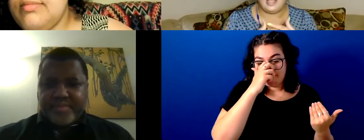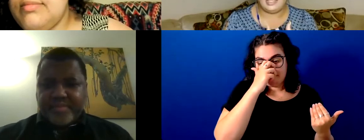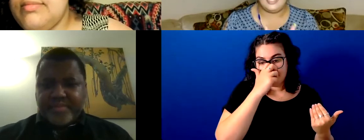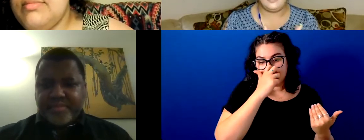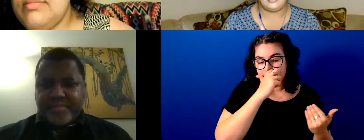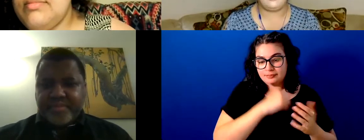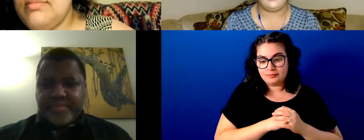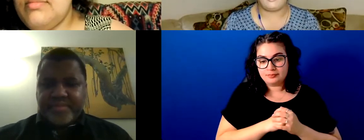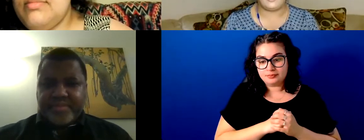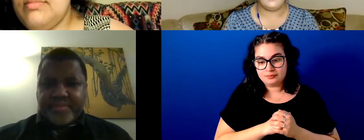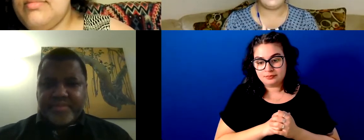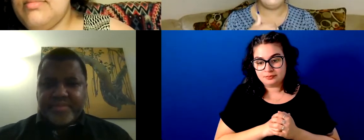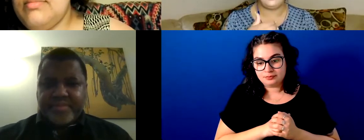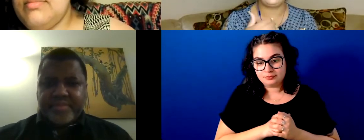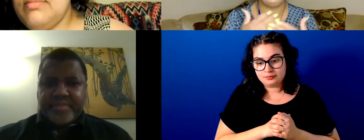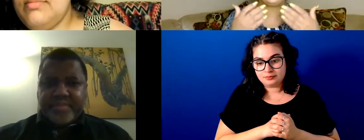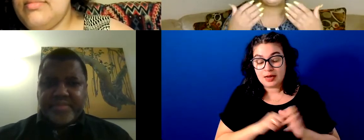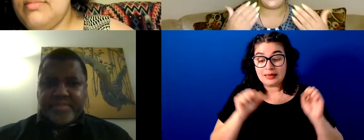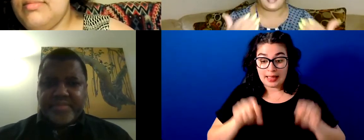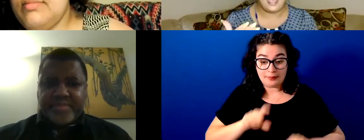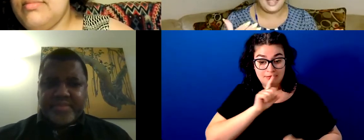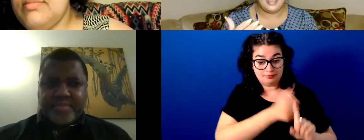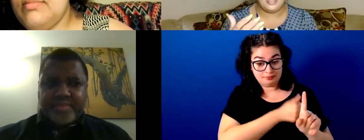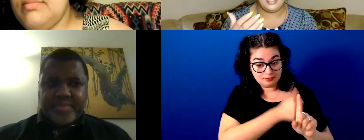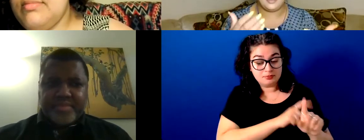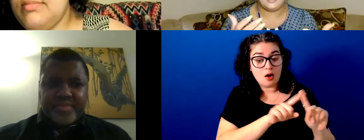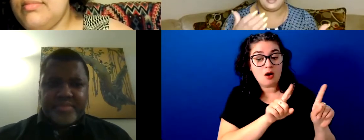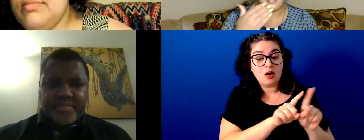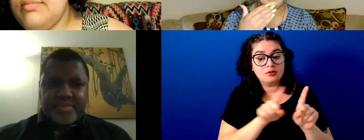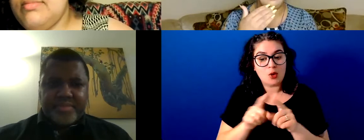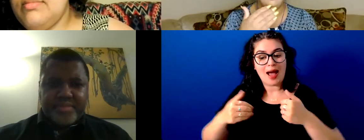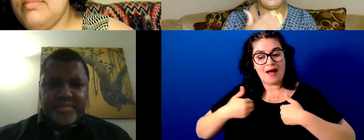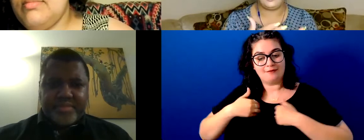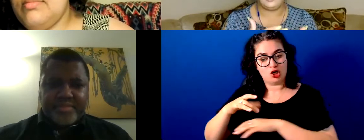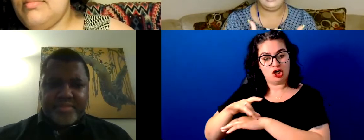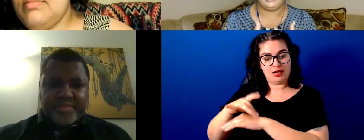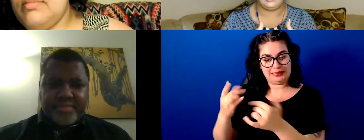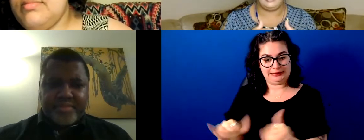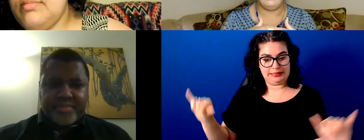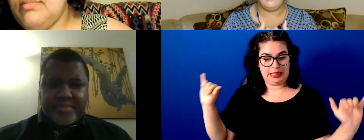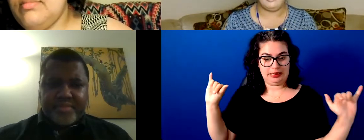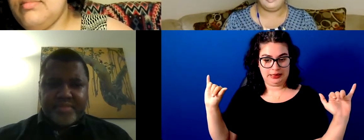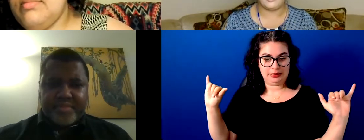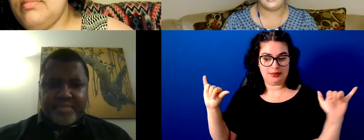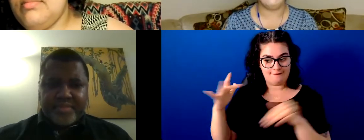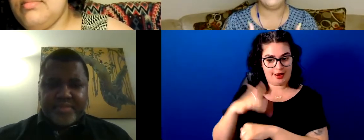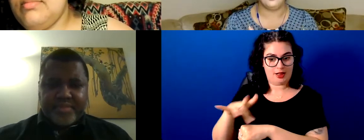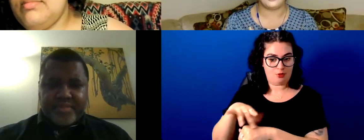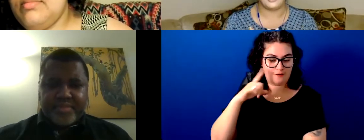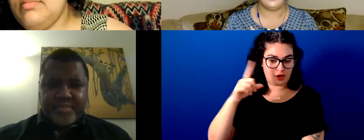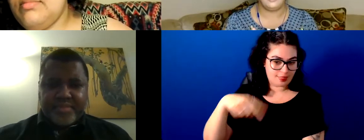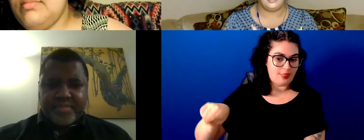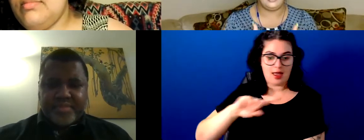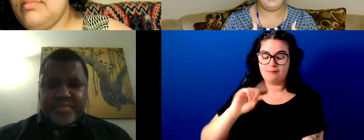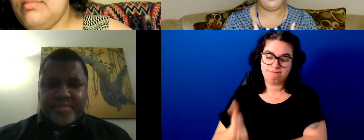ability to inherit the earth, but make sure that we actually have the earth and the world that we live in available for them to do